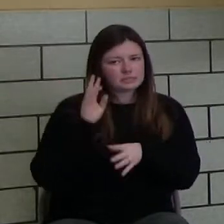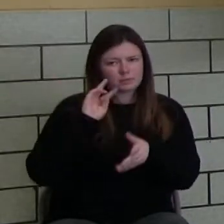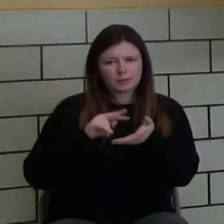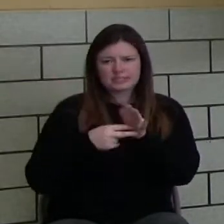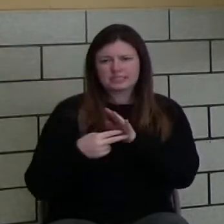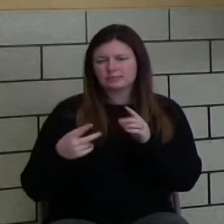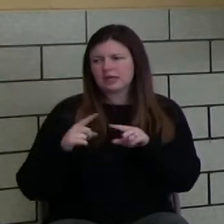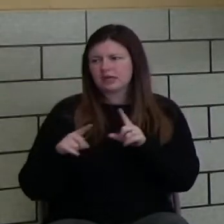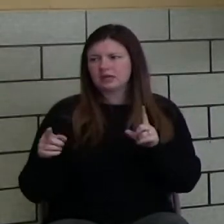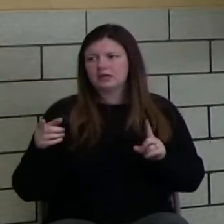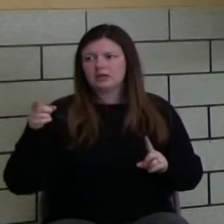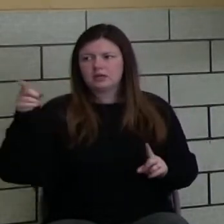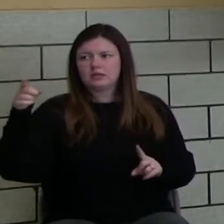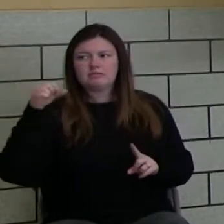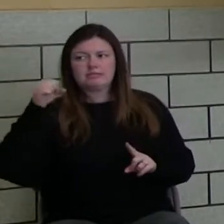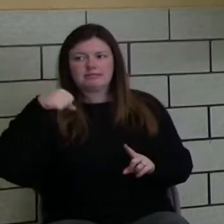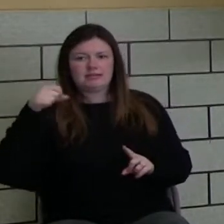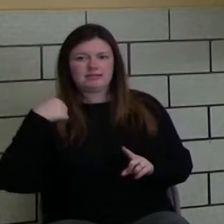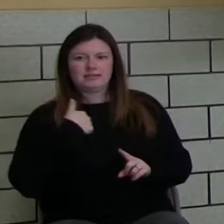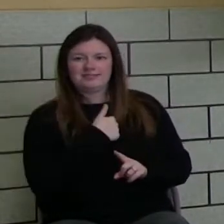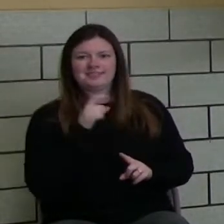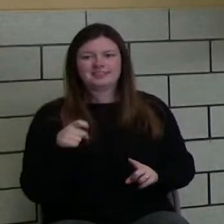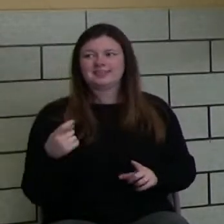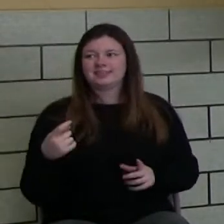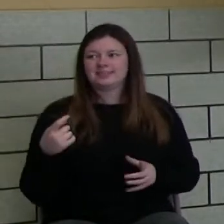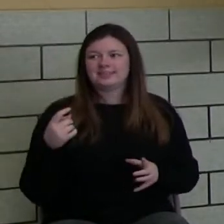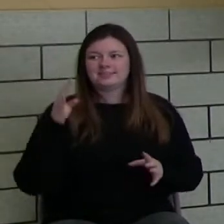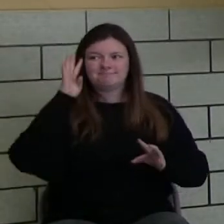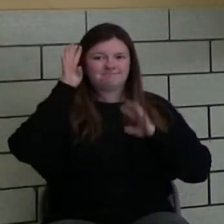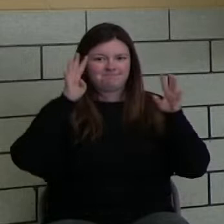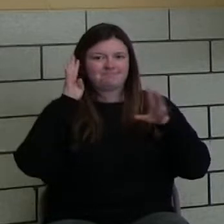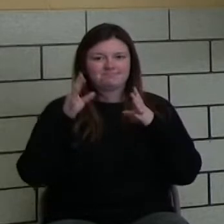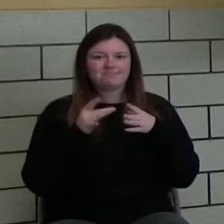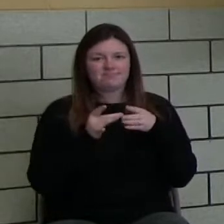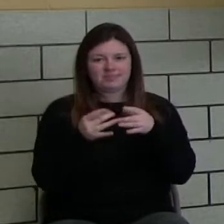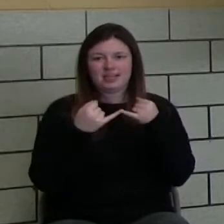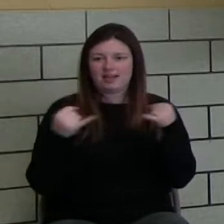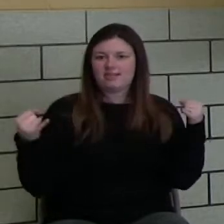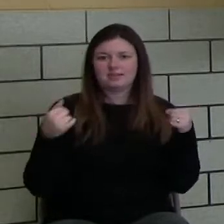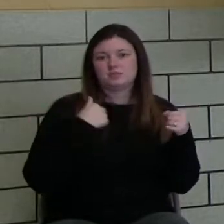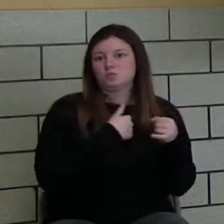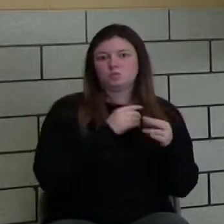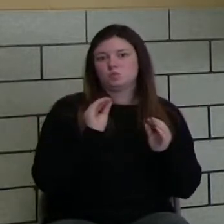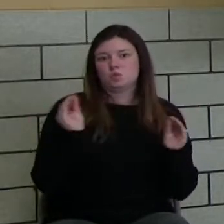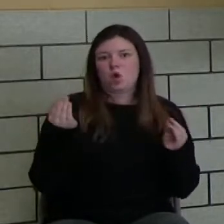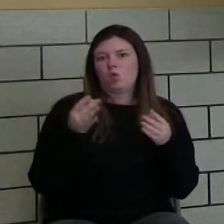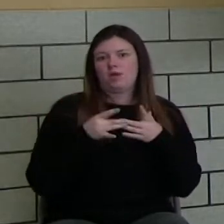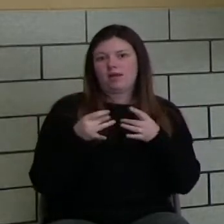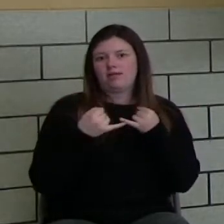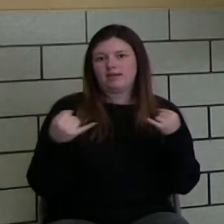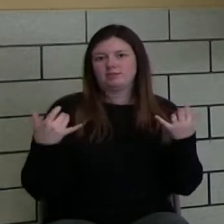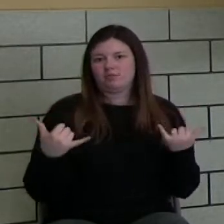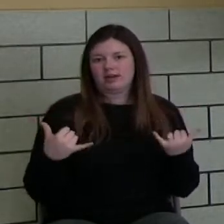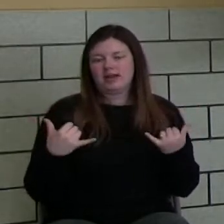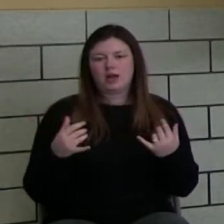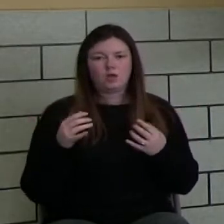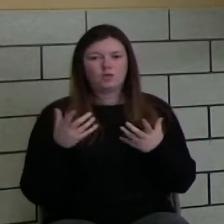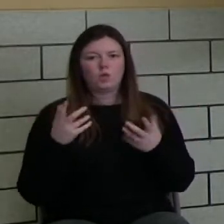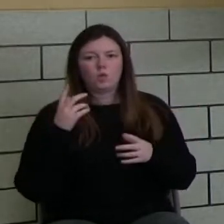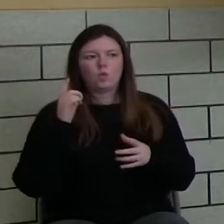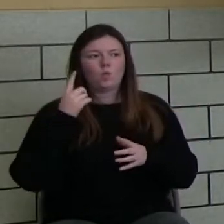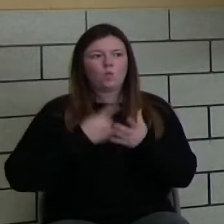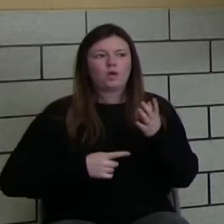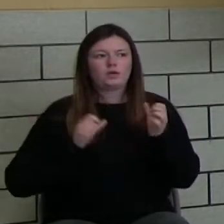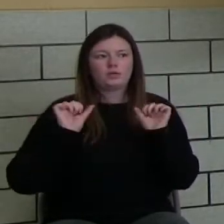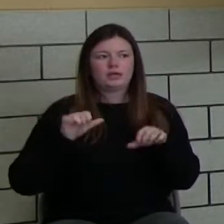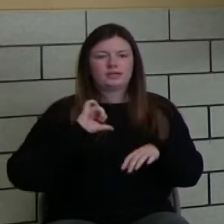Yeah, we need to come up with those. Bridget and I have talked about this. We don't have those guidelines now. Like what somebody can set out in front of their business. We don't have anything like that.